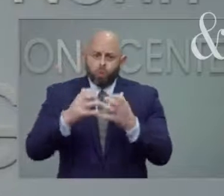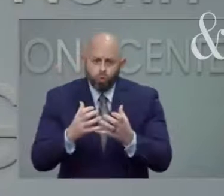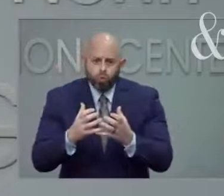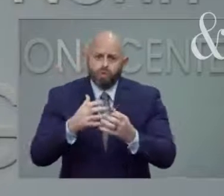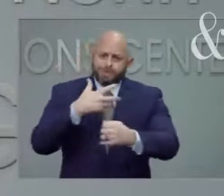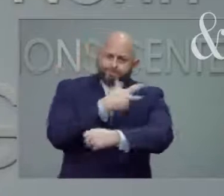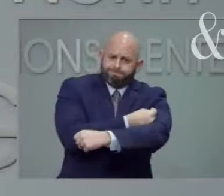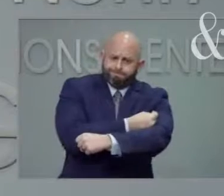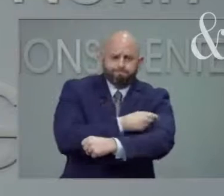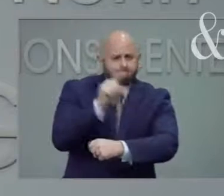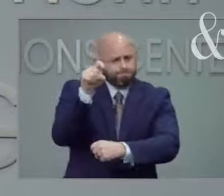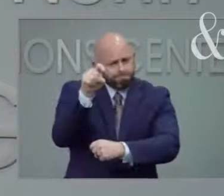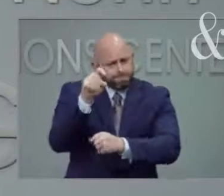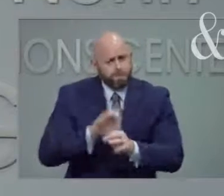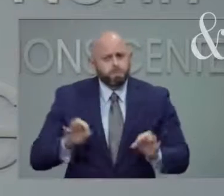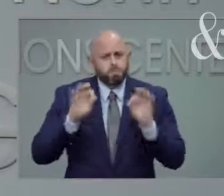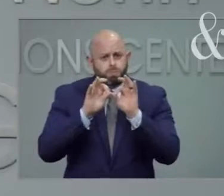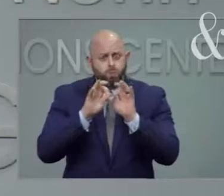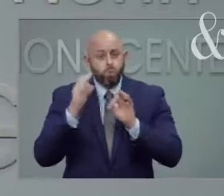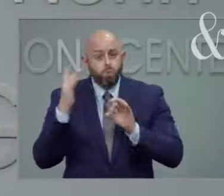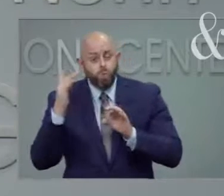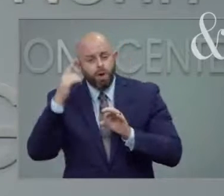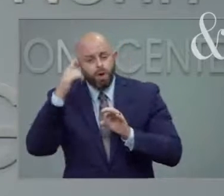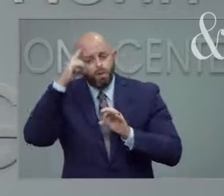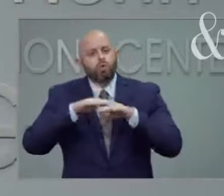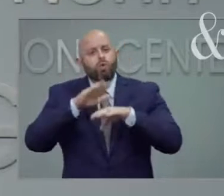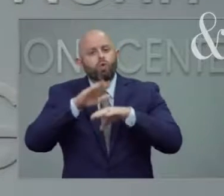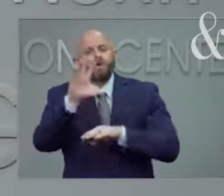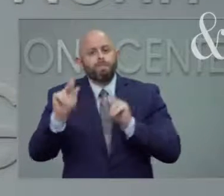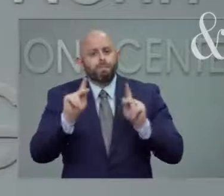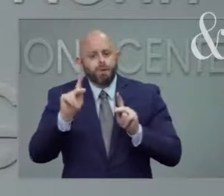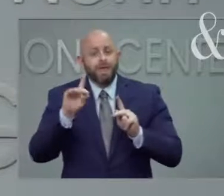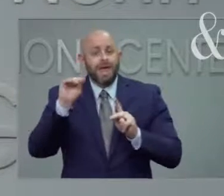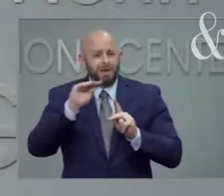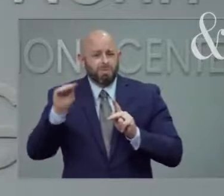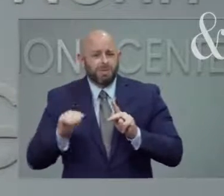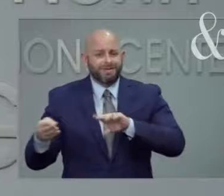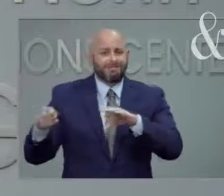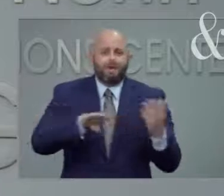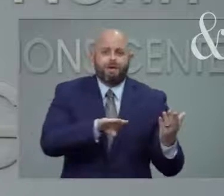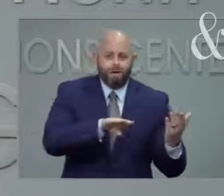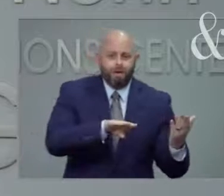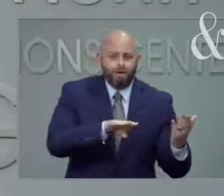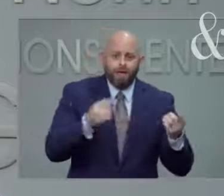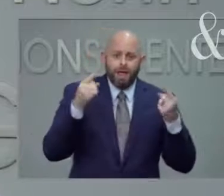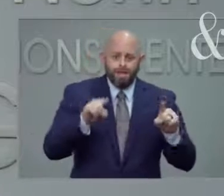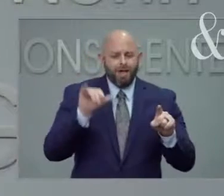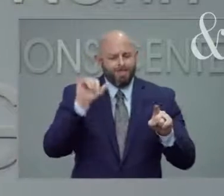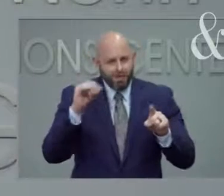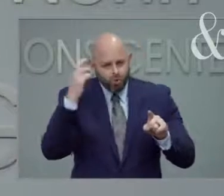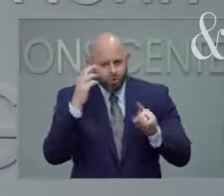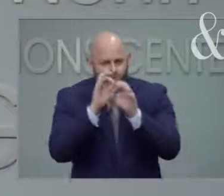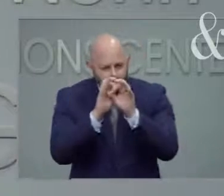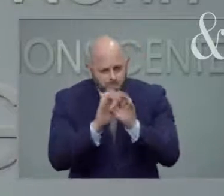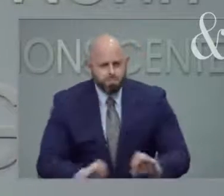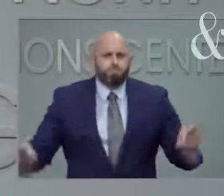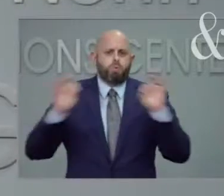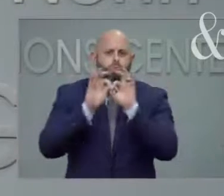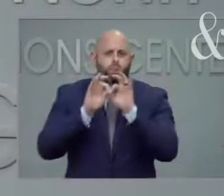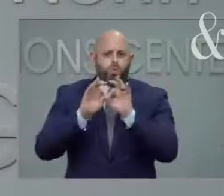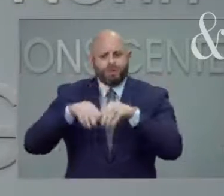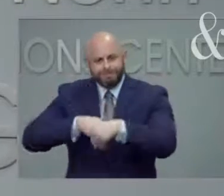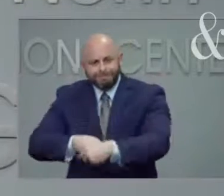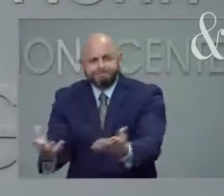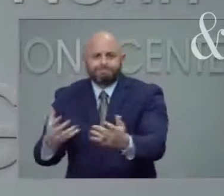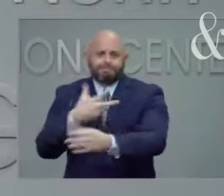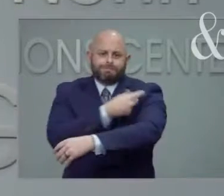more than 80% of our COVID-19 deaths happen to people ages 65 and up. People in these